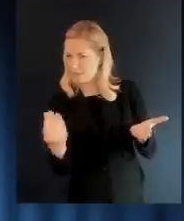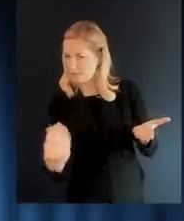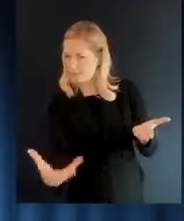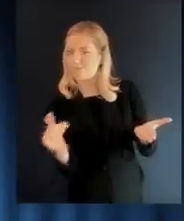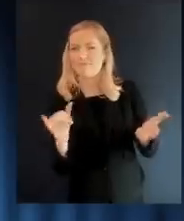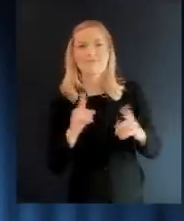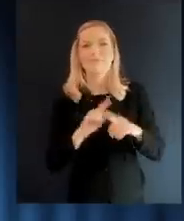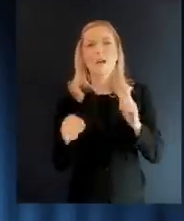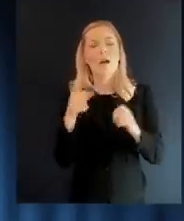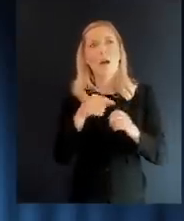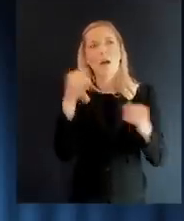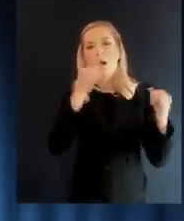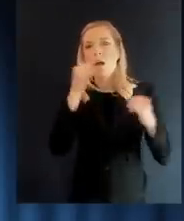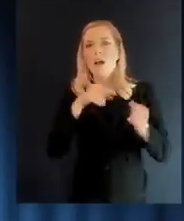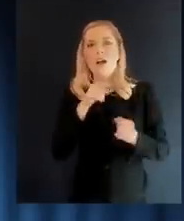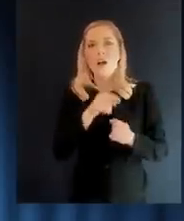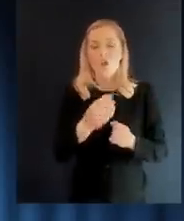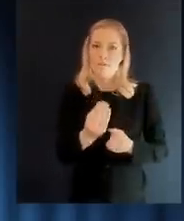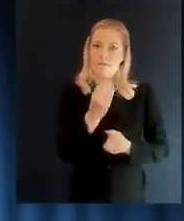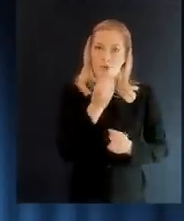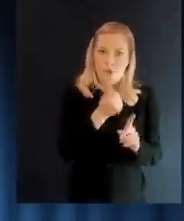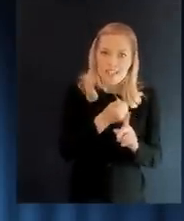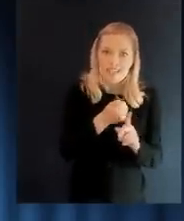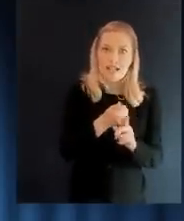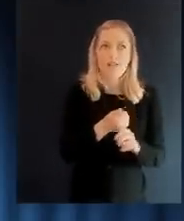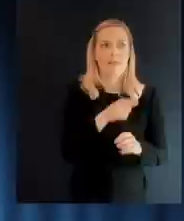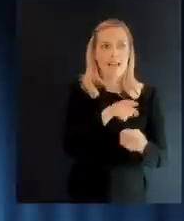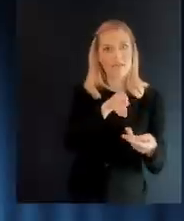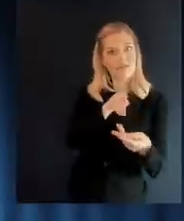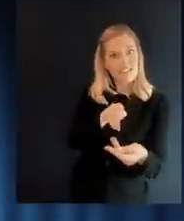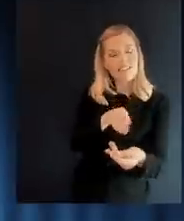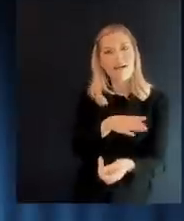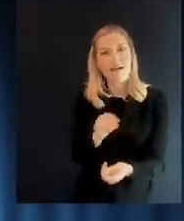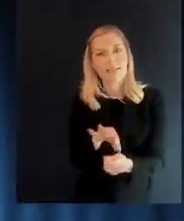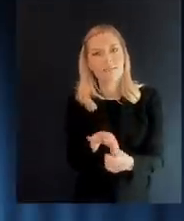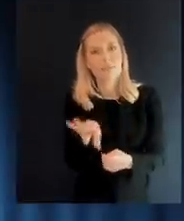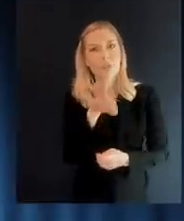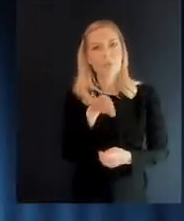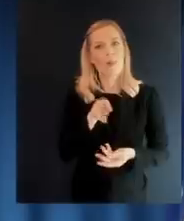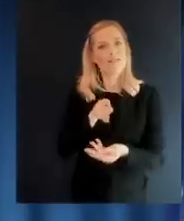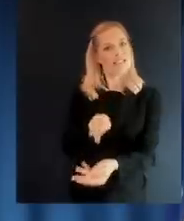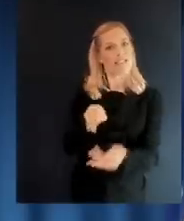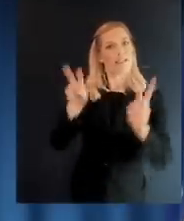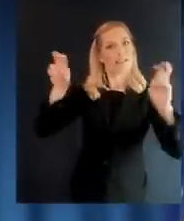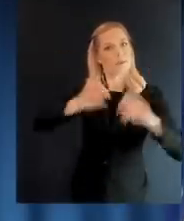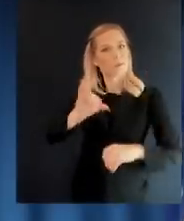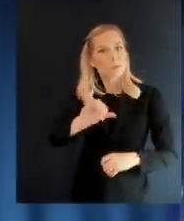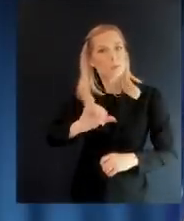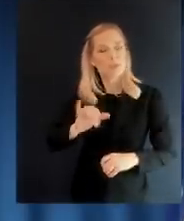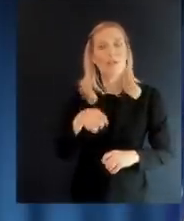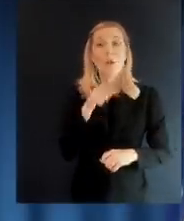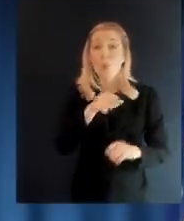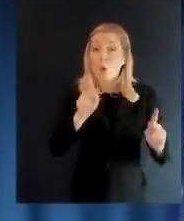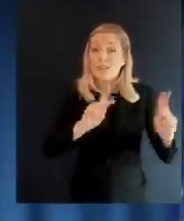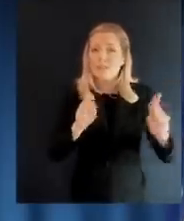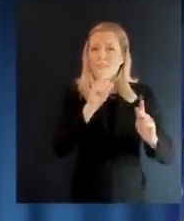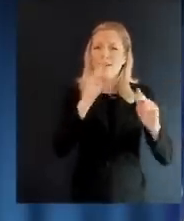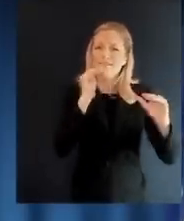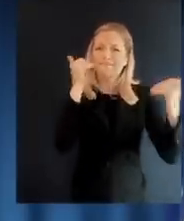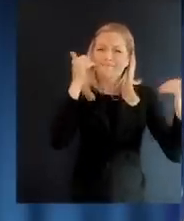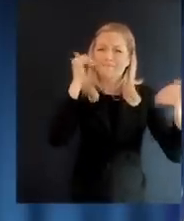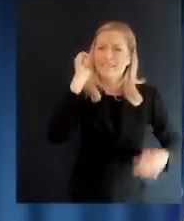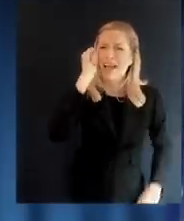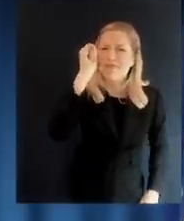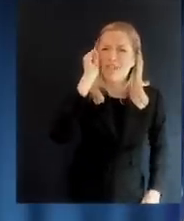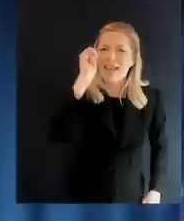scenes, feeding us both physically and spiritually. They always have a smile on their face, and going to that cafeteria after a hard day of